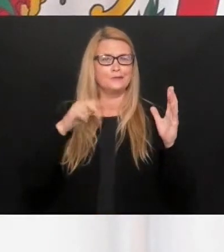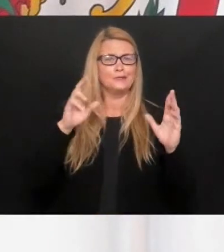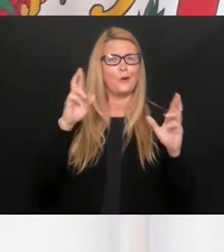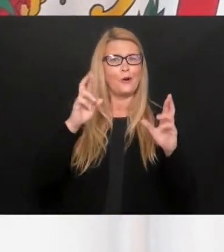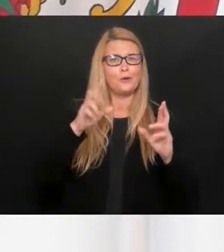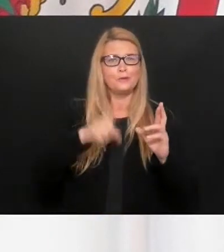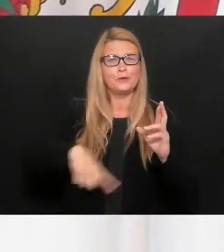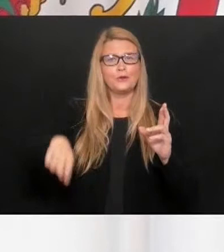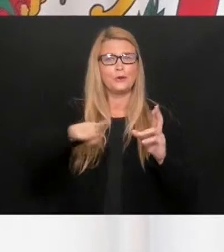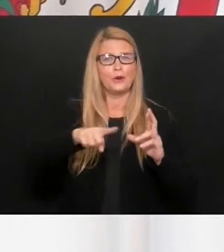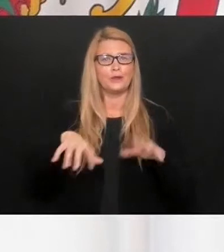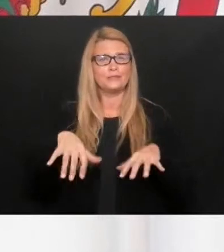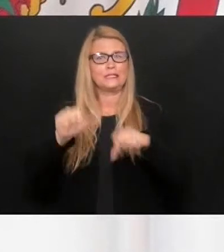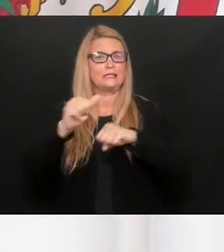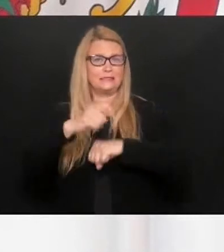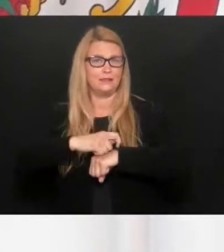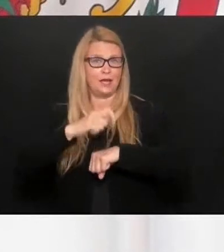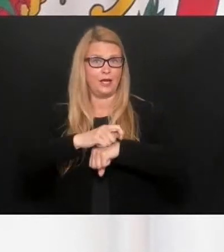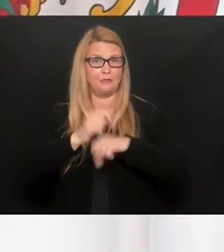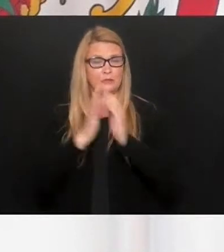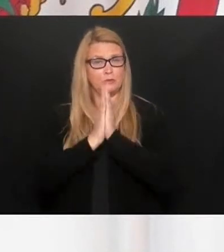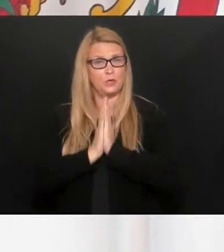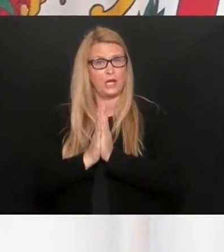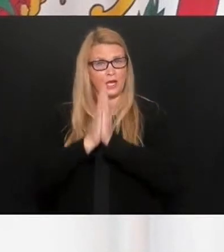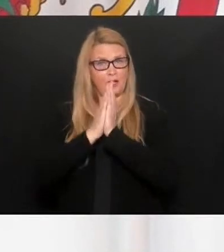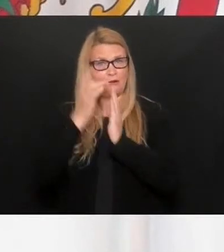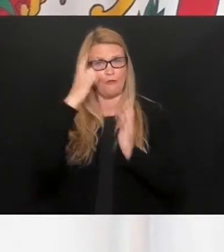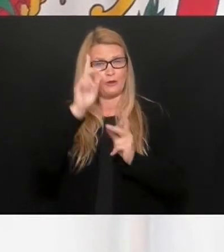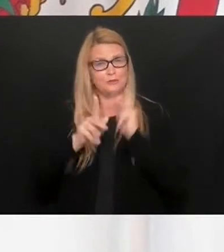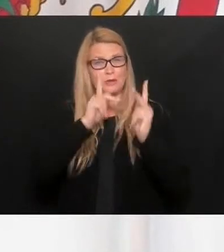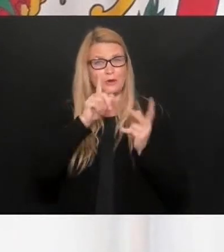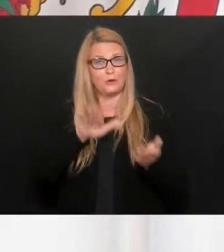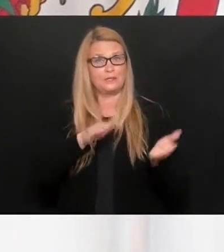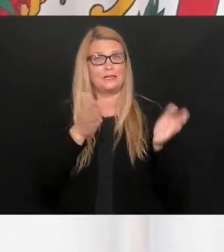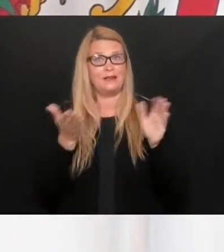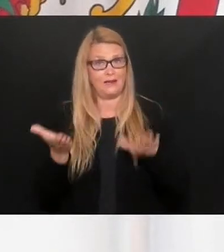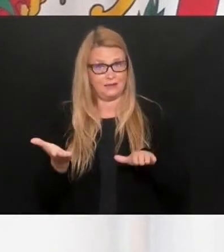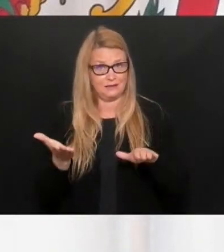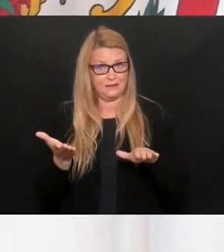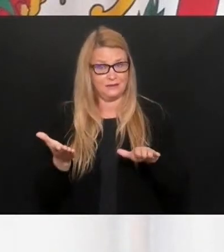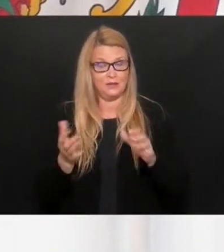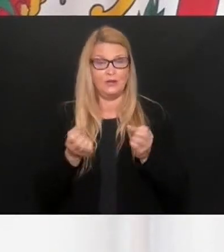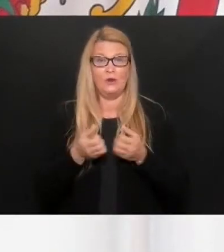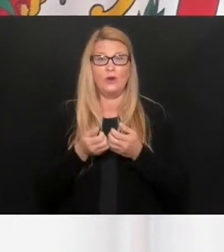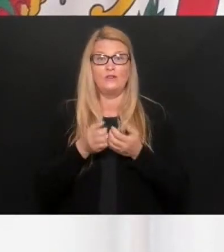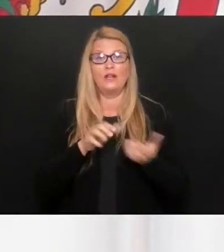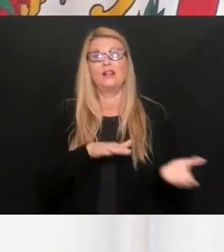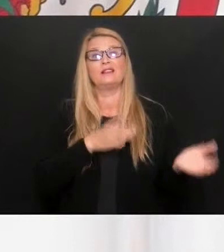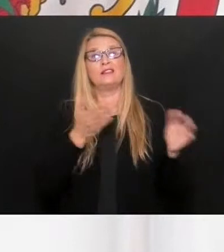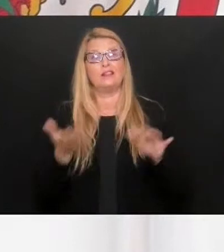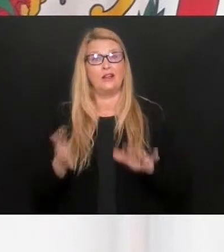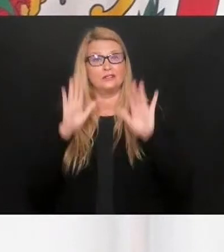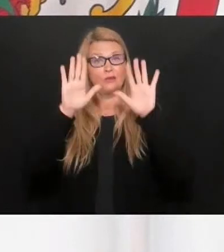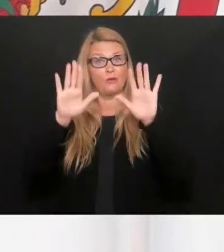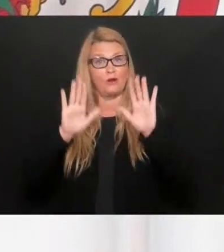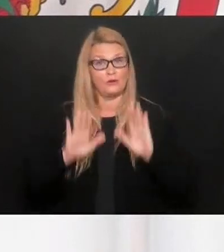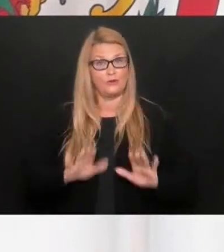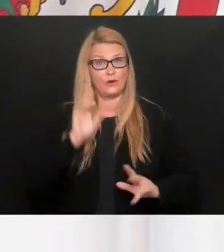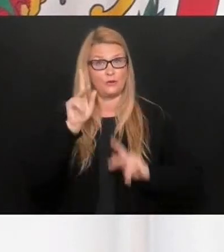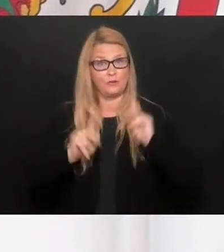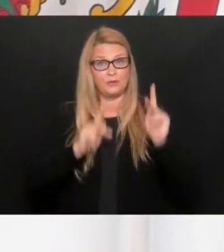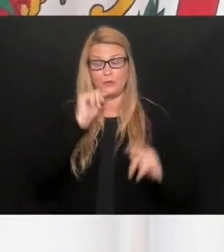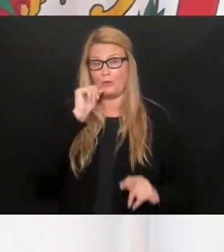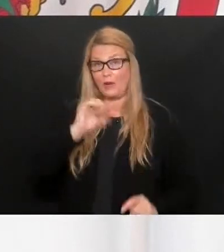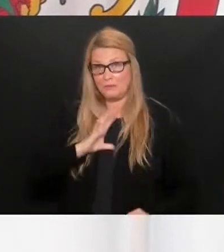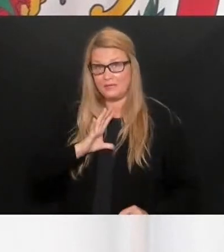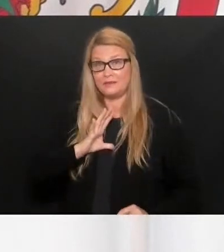prayer all the people that we've lost, and we've lost a lot of wonderful ladies